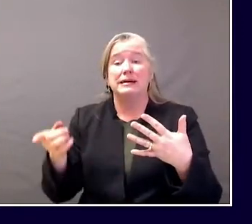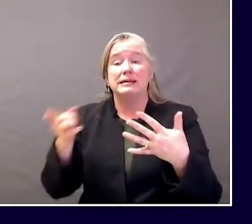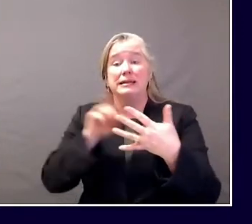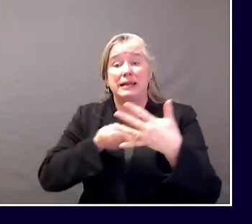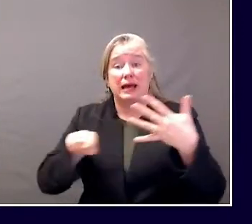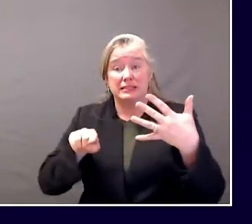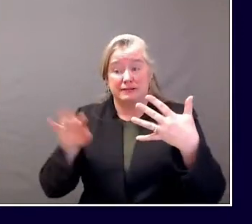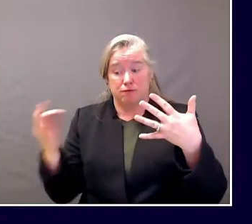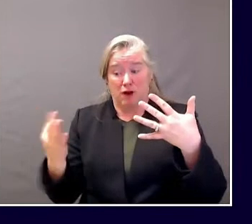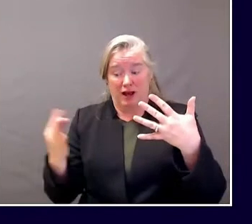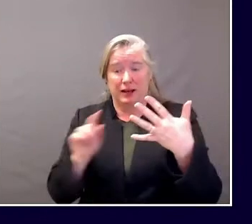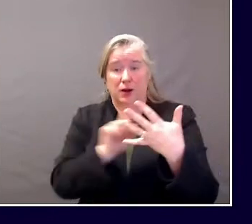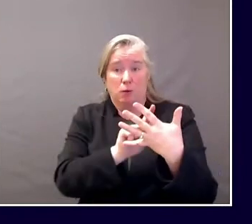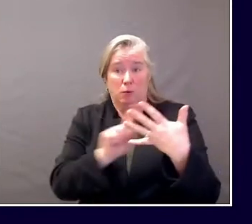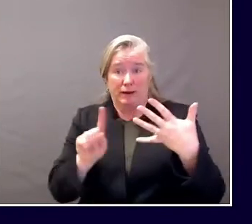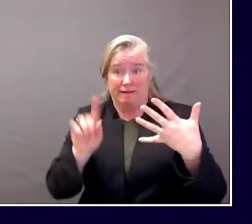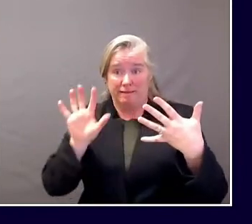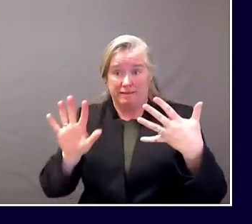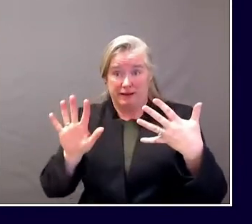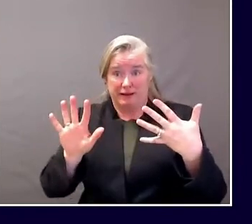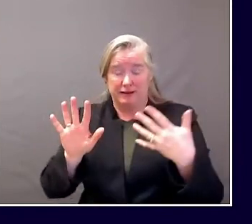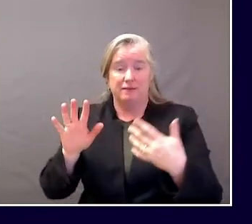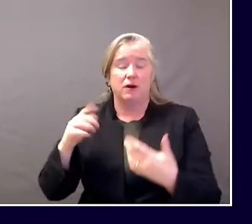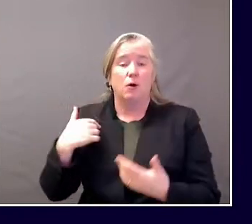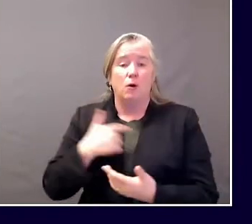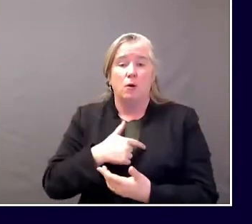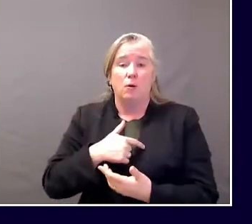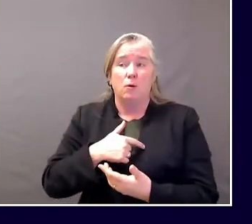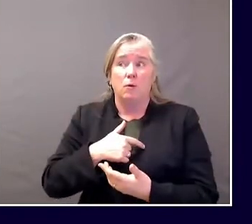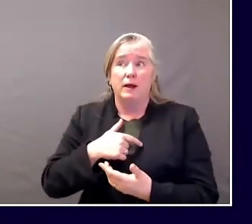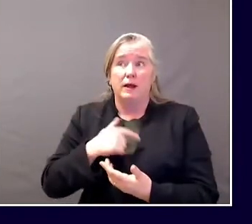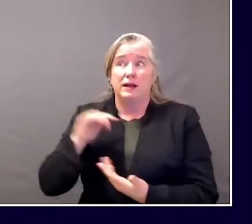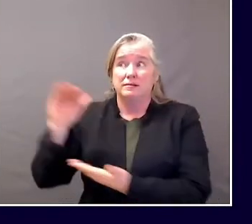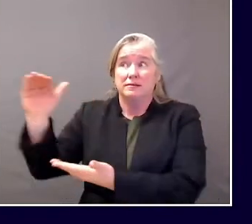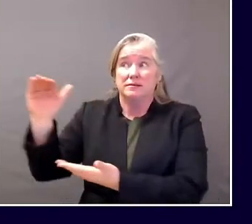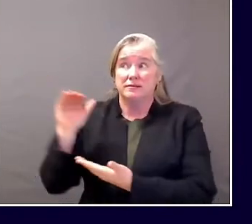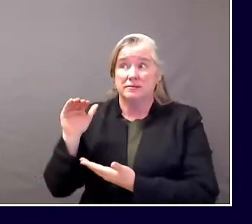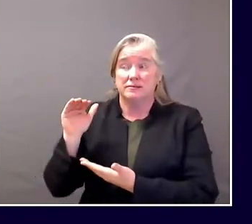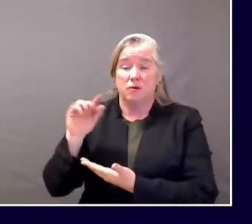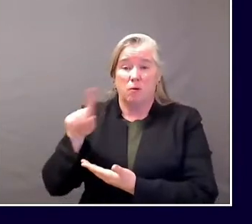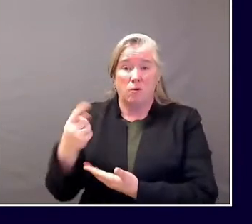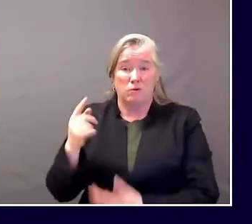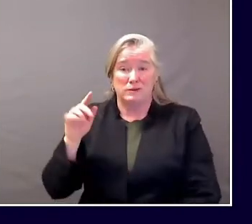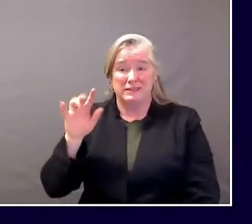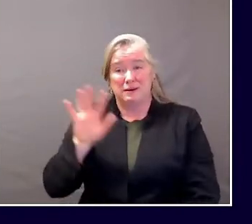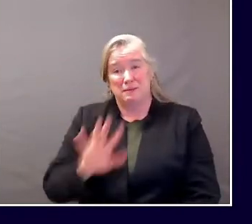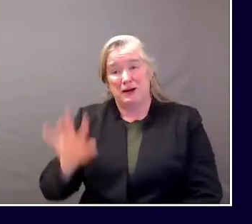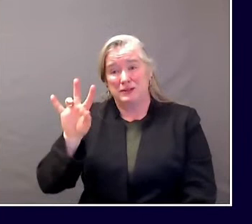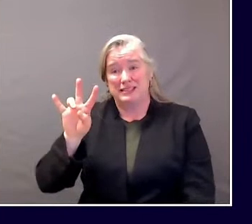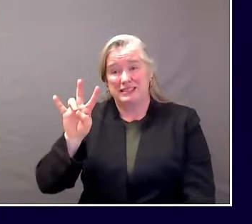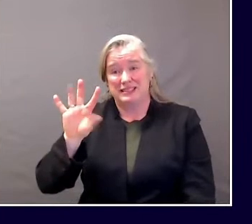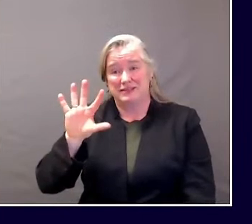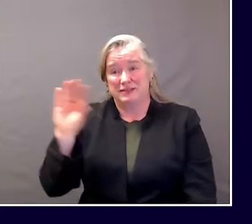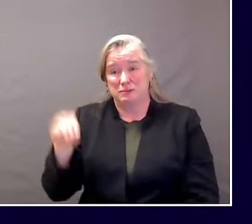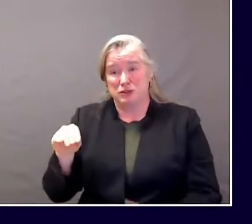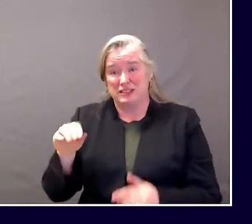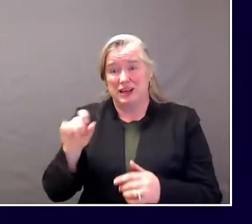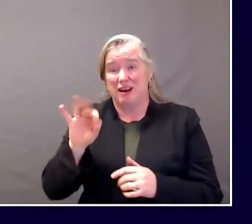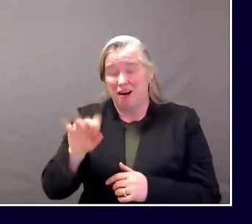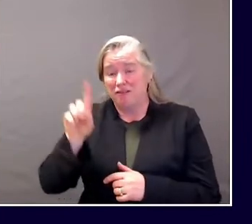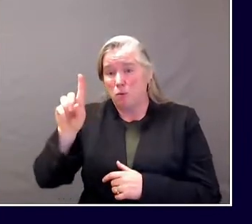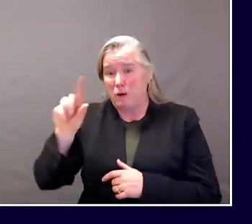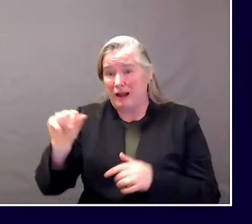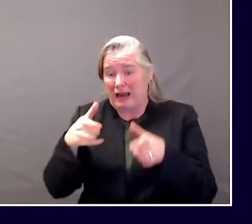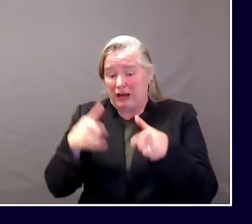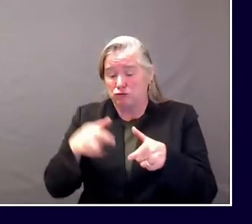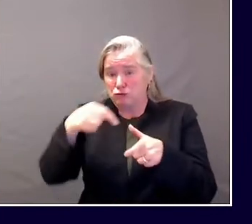we will still have received vaccine sufficient for only roughly 75% of that entire